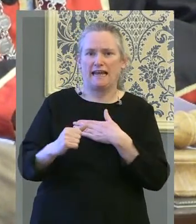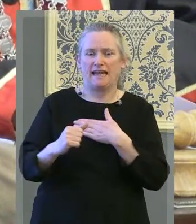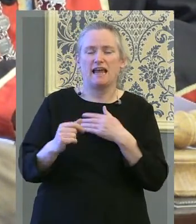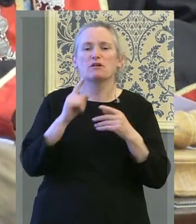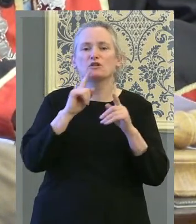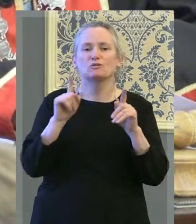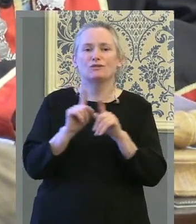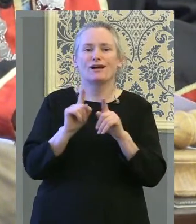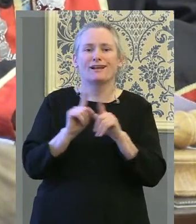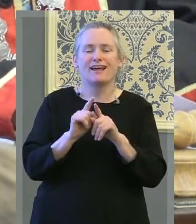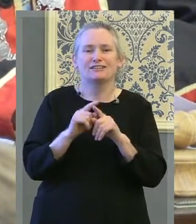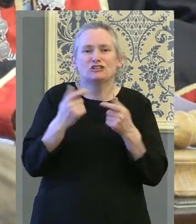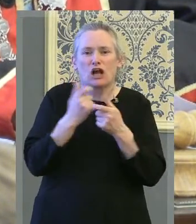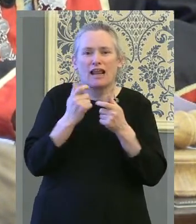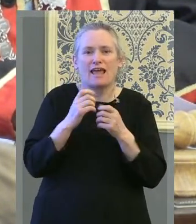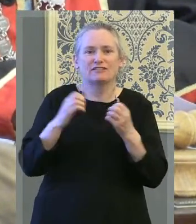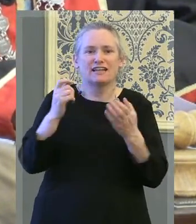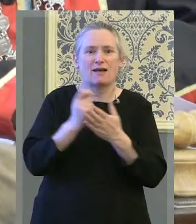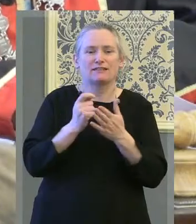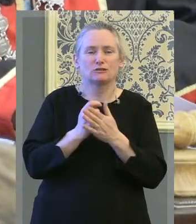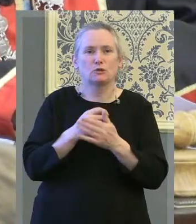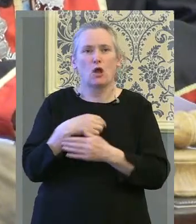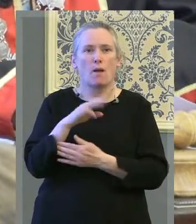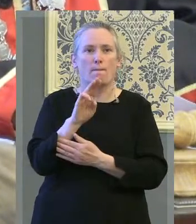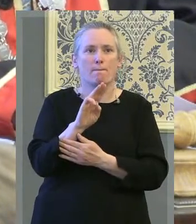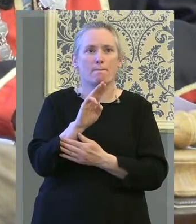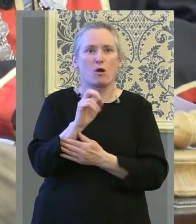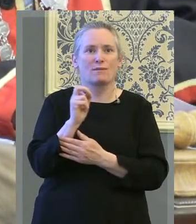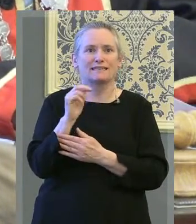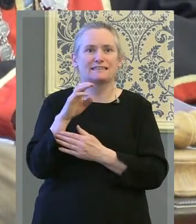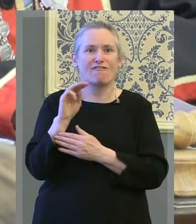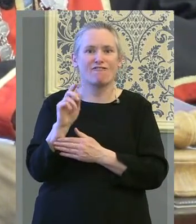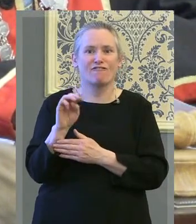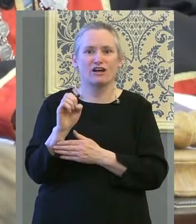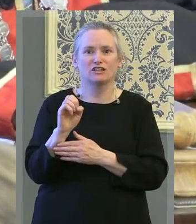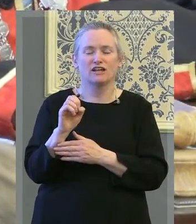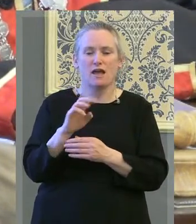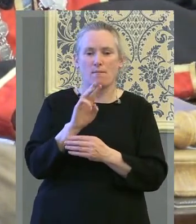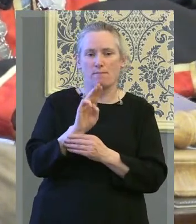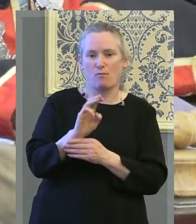a naughty chuckle every time I listen to Permissive Twit.